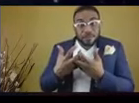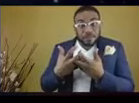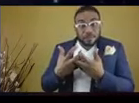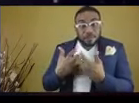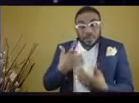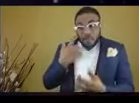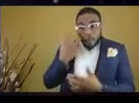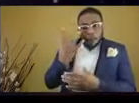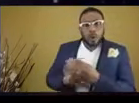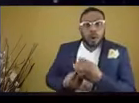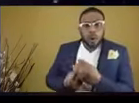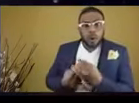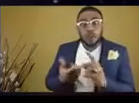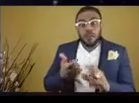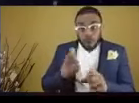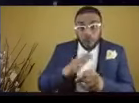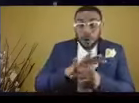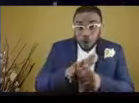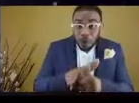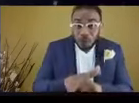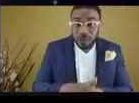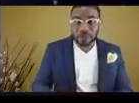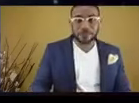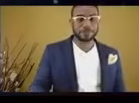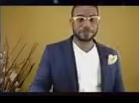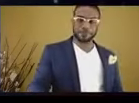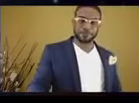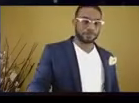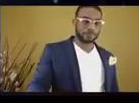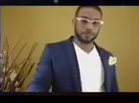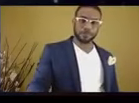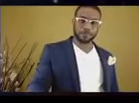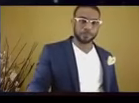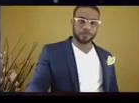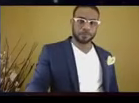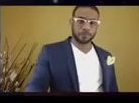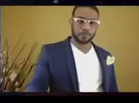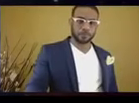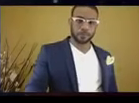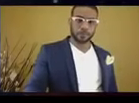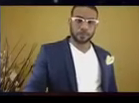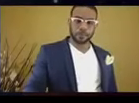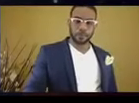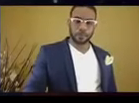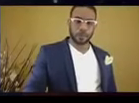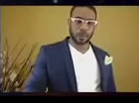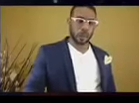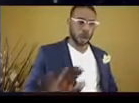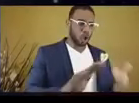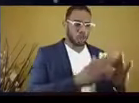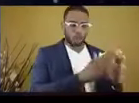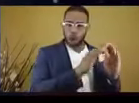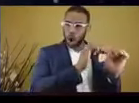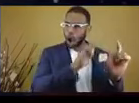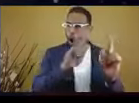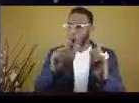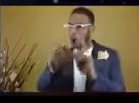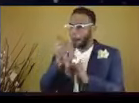recently passed away from COVID-19. Our communities are being hit extremely hard,